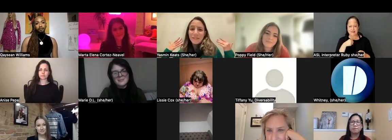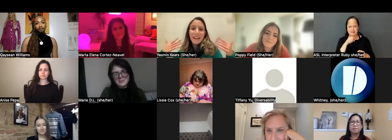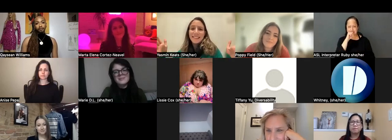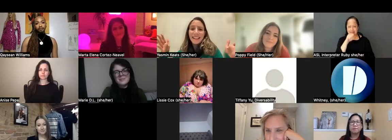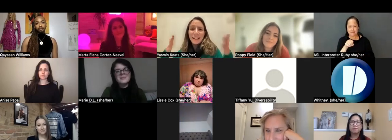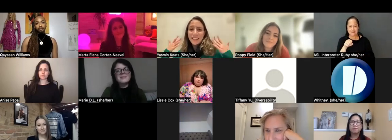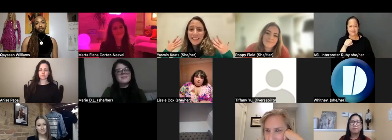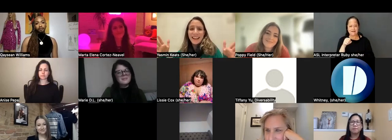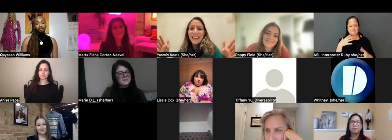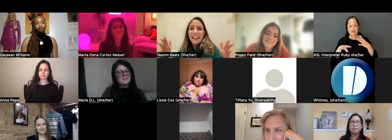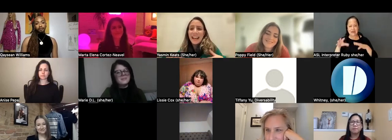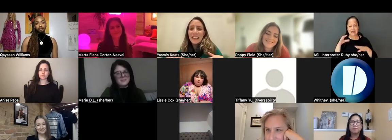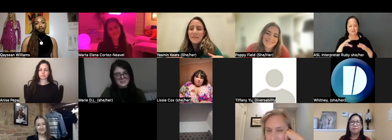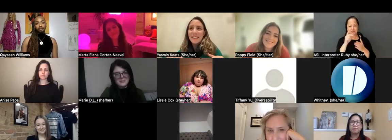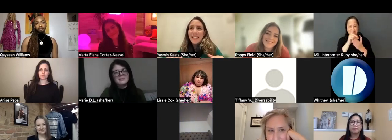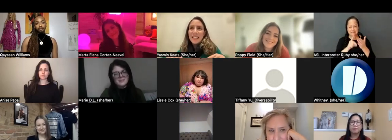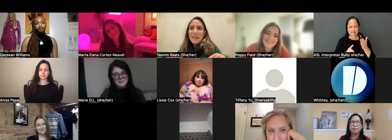love fashion, I love design,